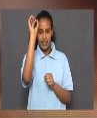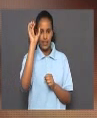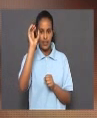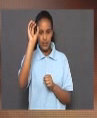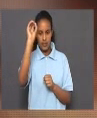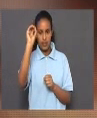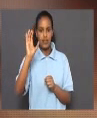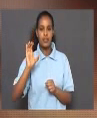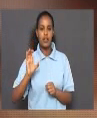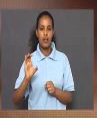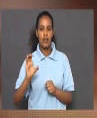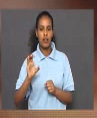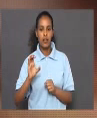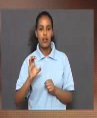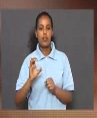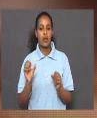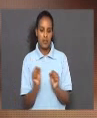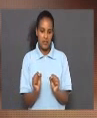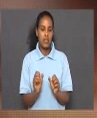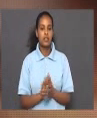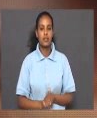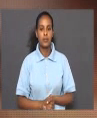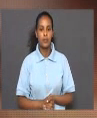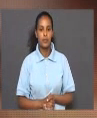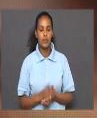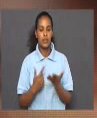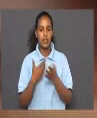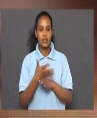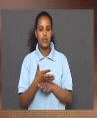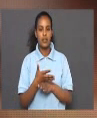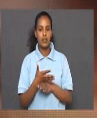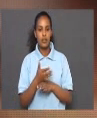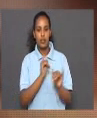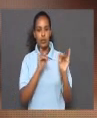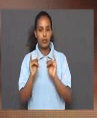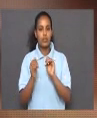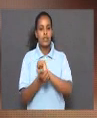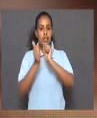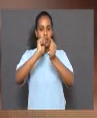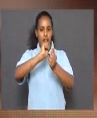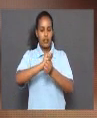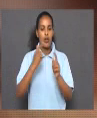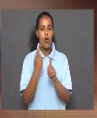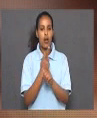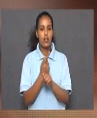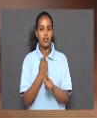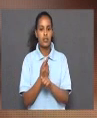degrees Celsius, it will freeze. Thus, in order for the change to